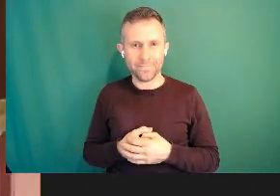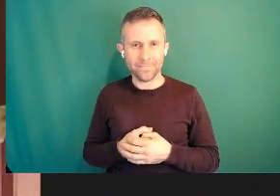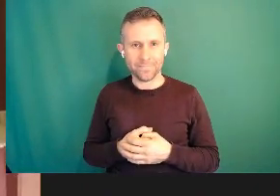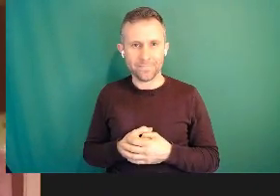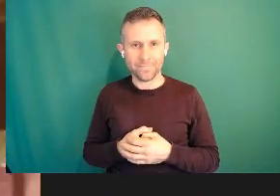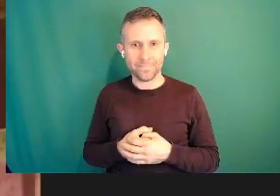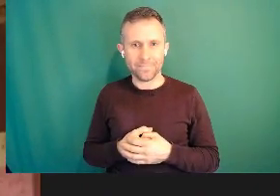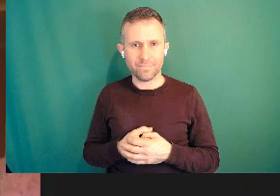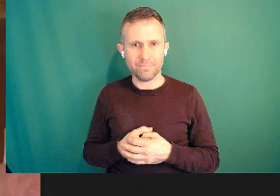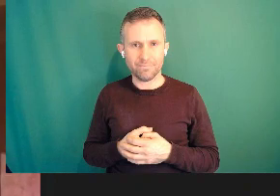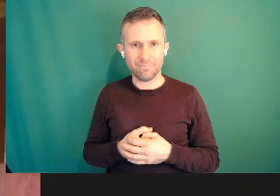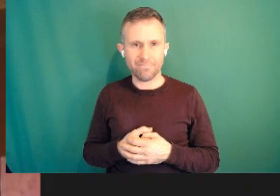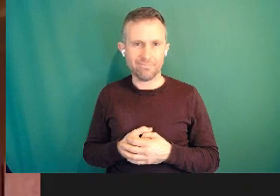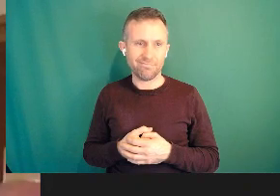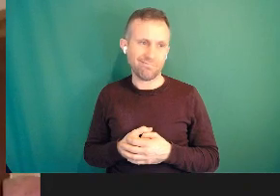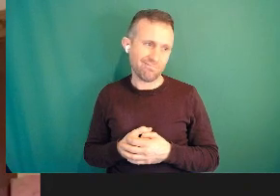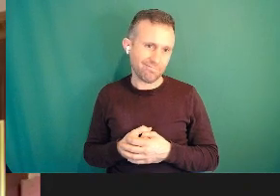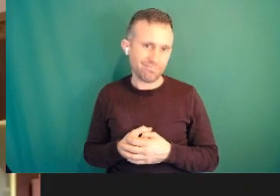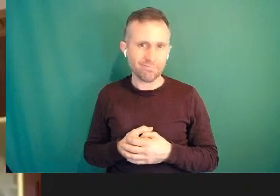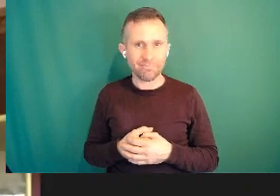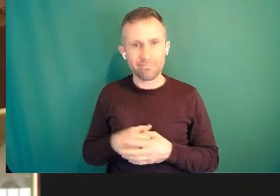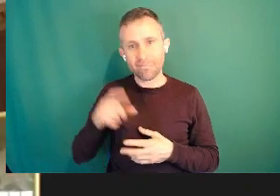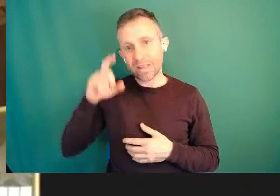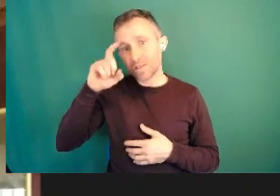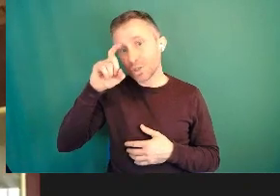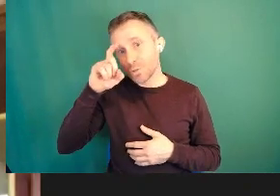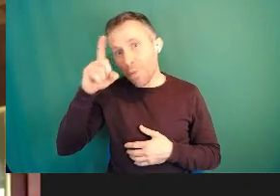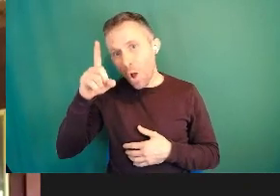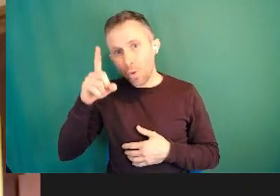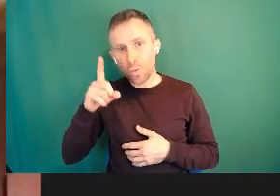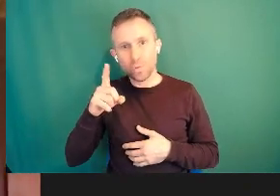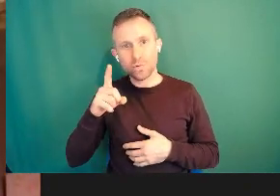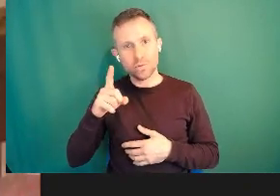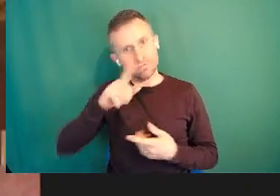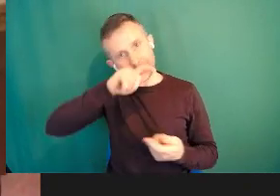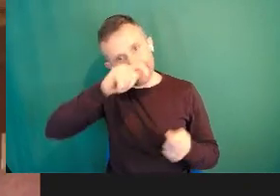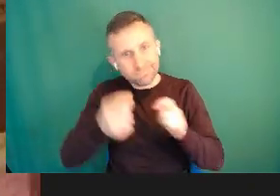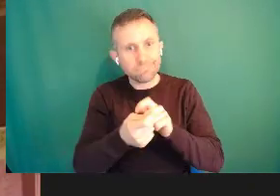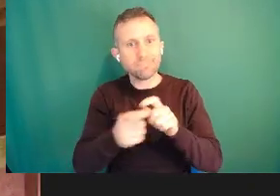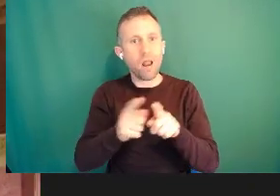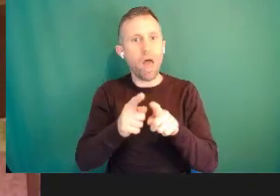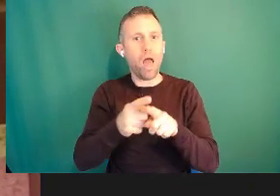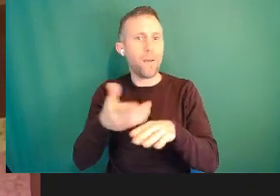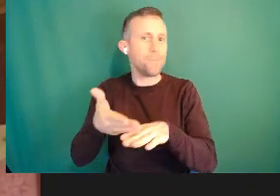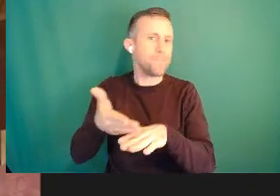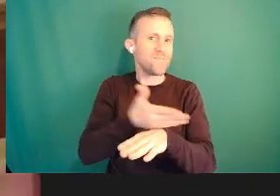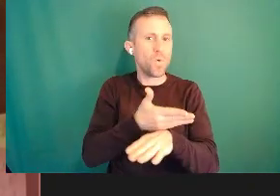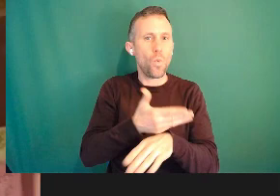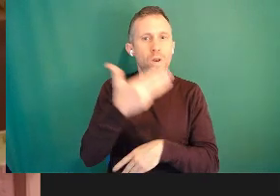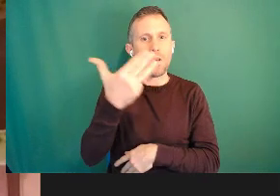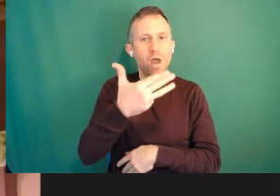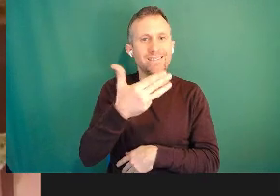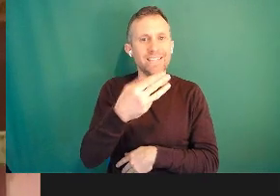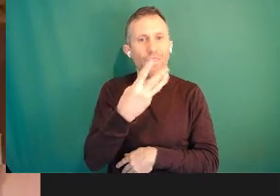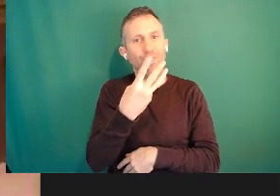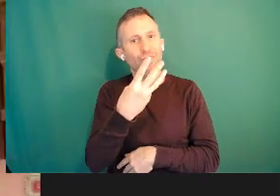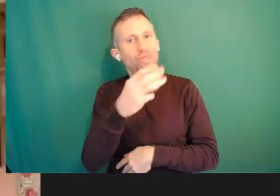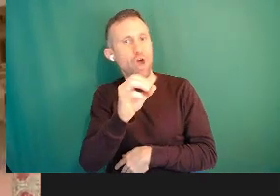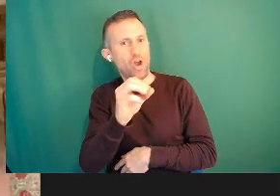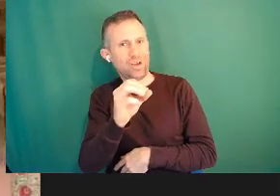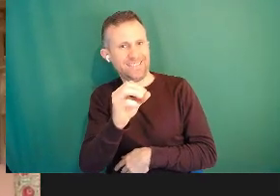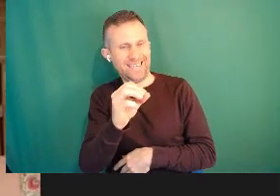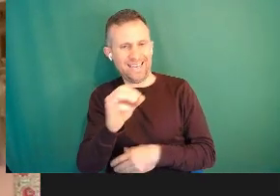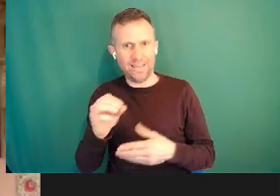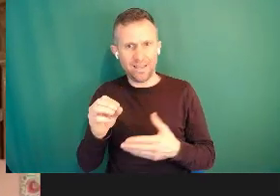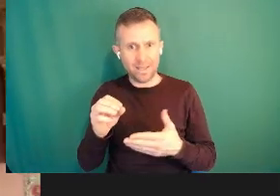than the 1930s, we'd actually have to knock bits of the building down, because everybody who owned the building, they did their own little bits of building work to